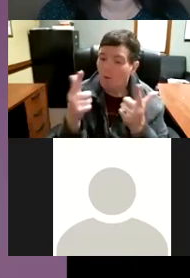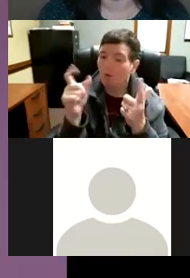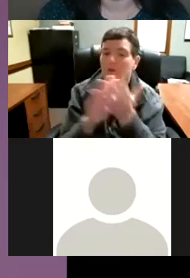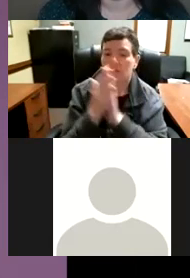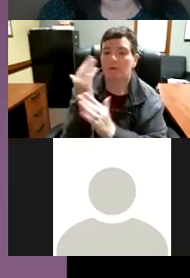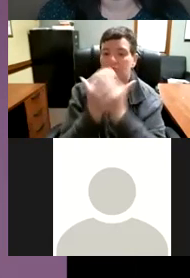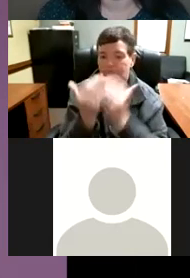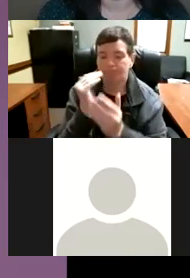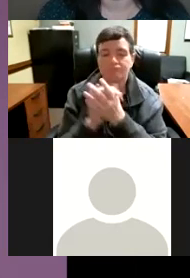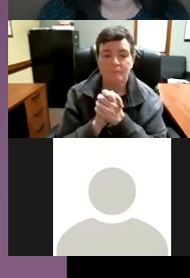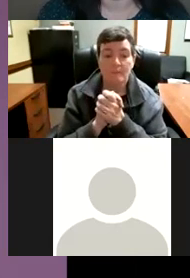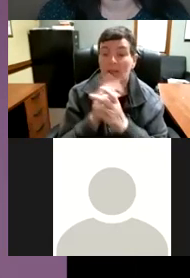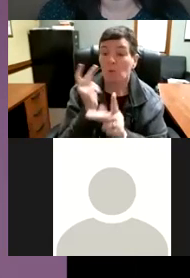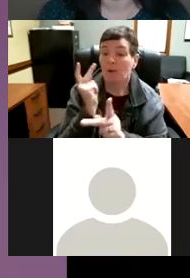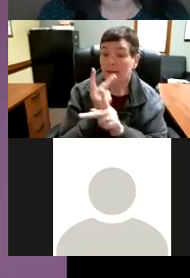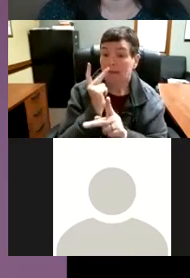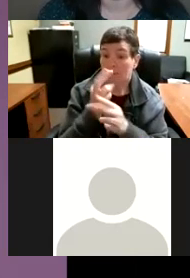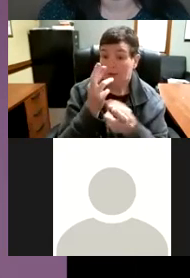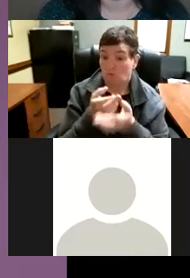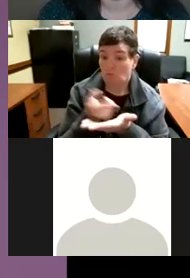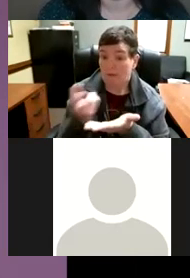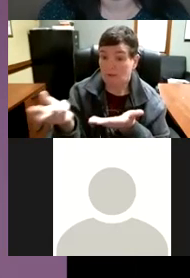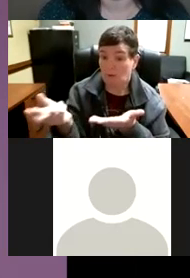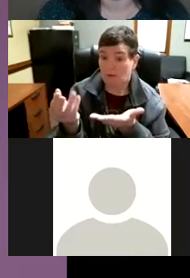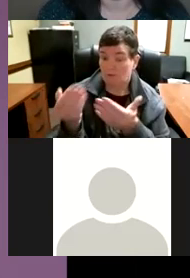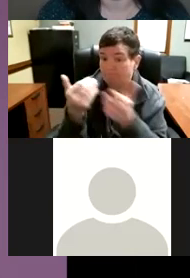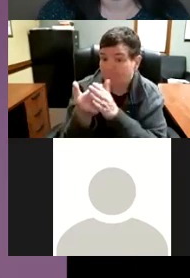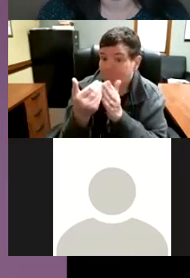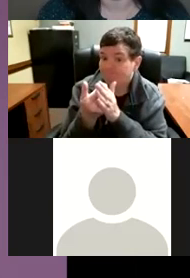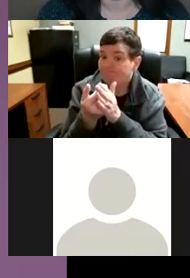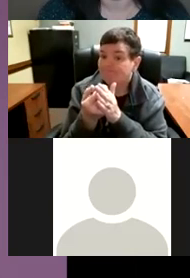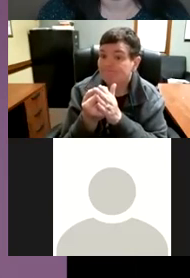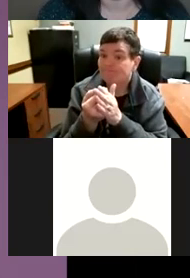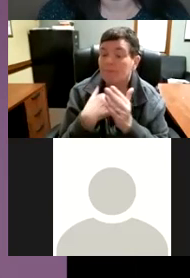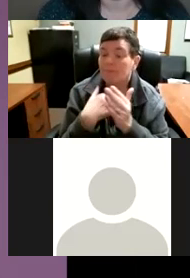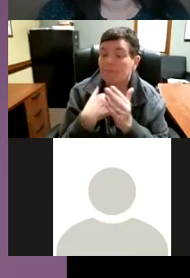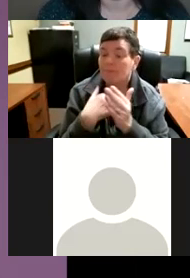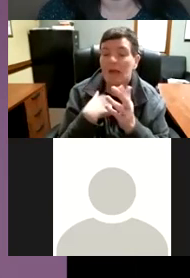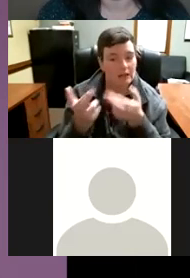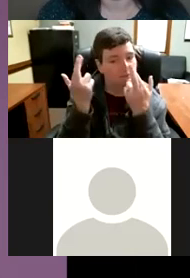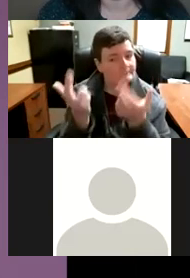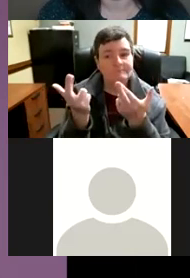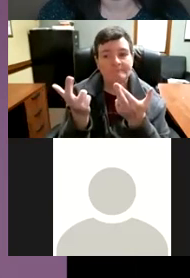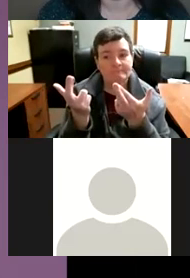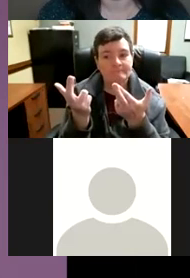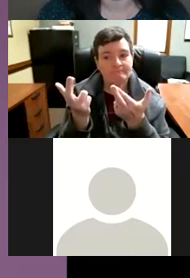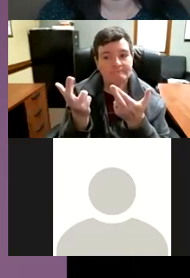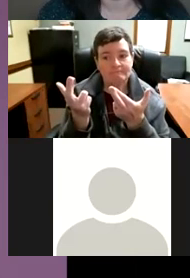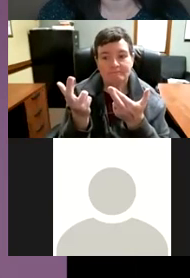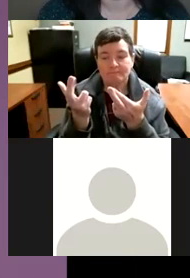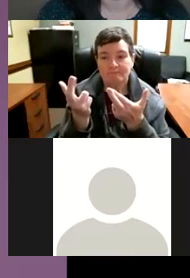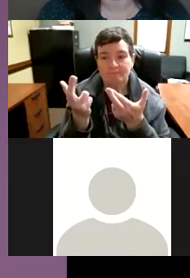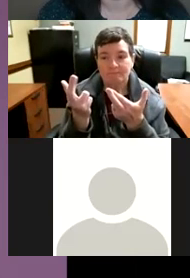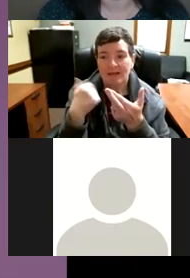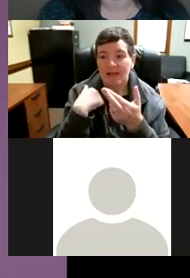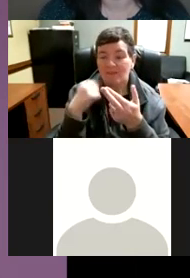keeping those resources at fingertips length. So I always recommend to my classrooms, take like these core